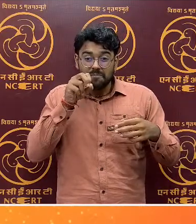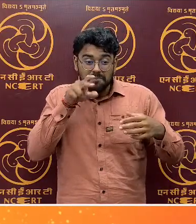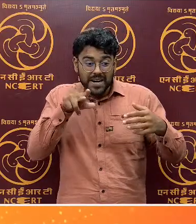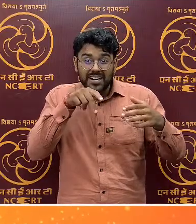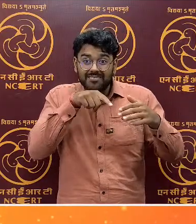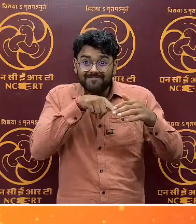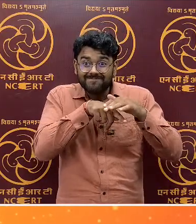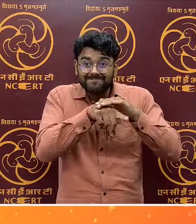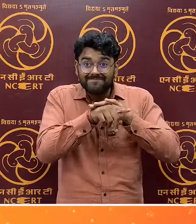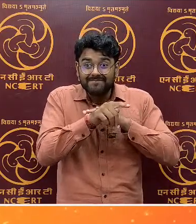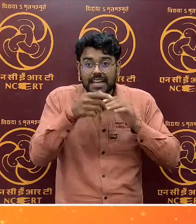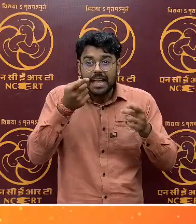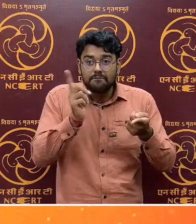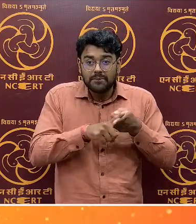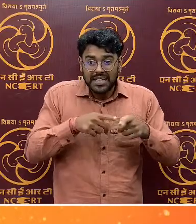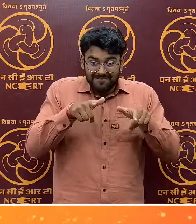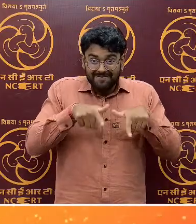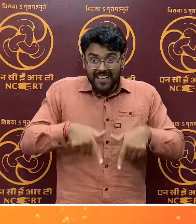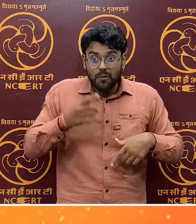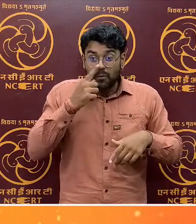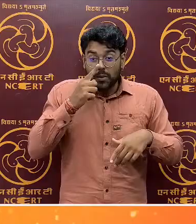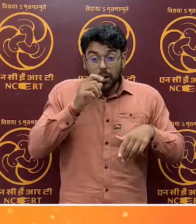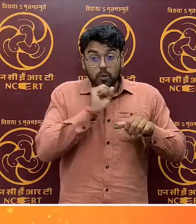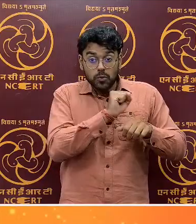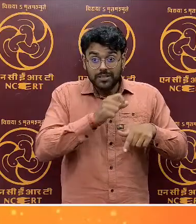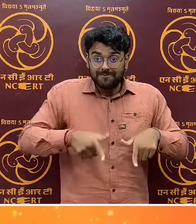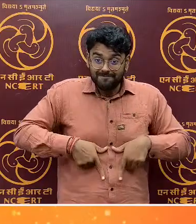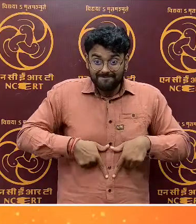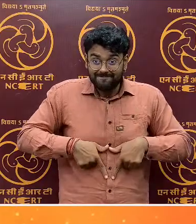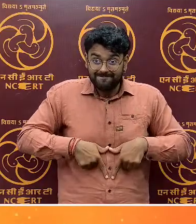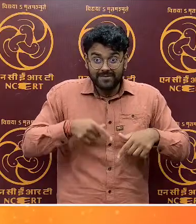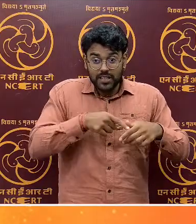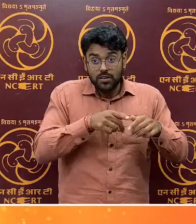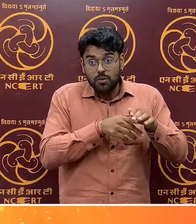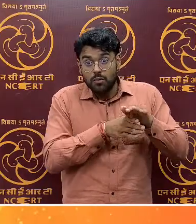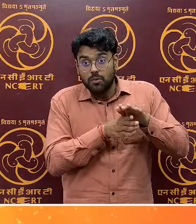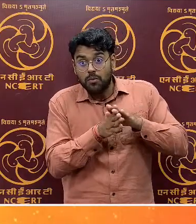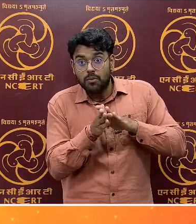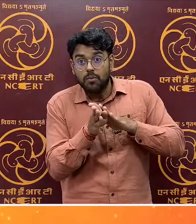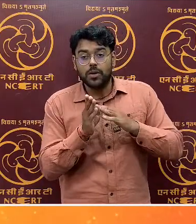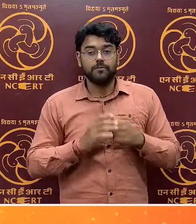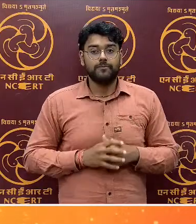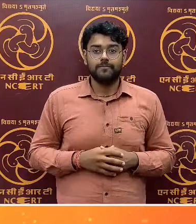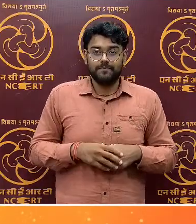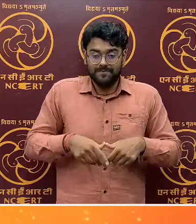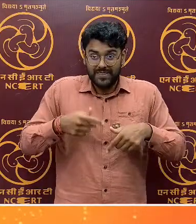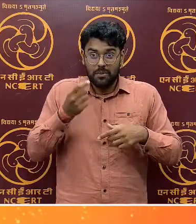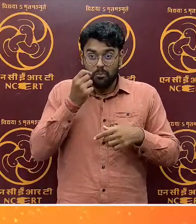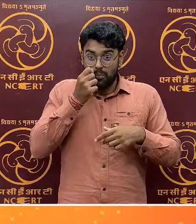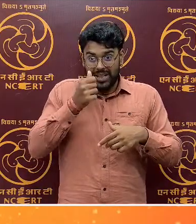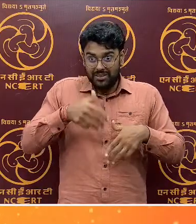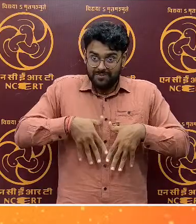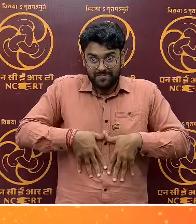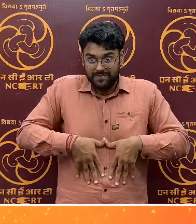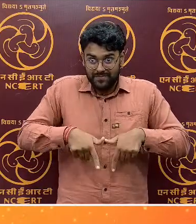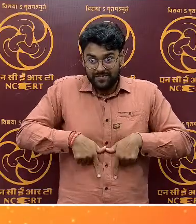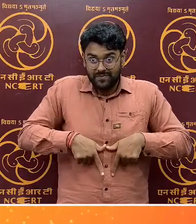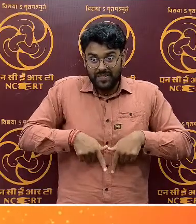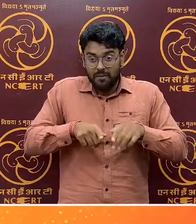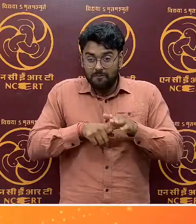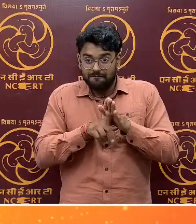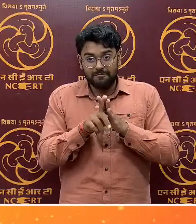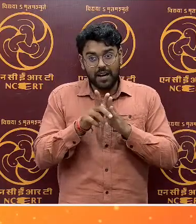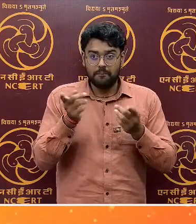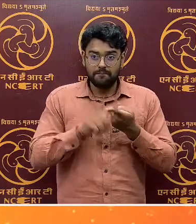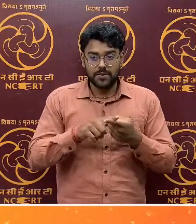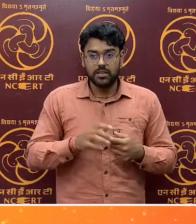from the bladder they further comes out through the penis. Okay. Now in females, what happens? You see